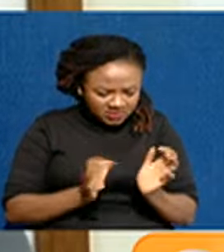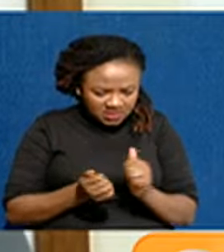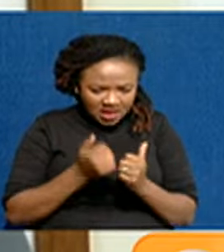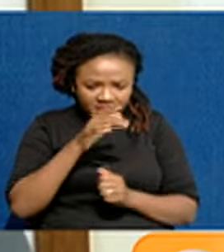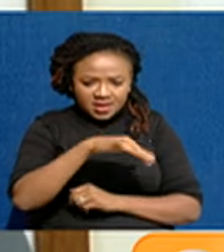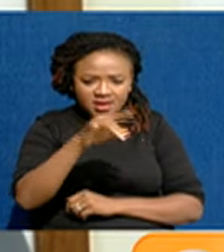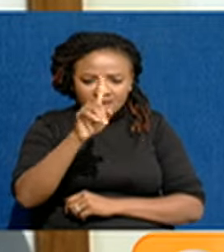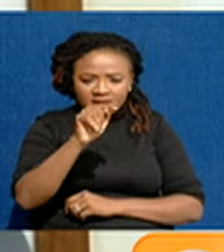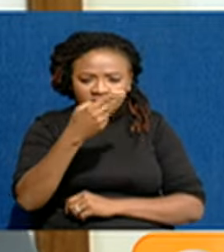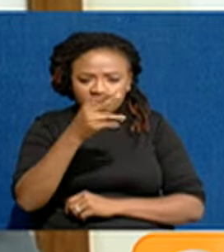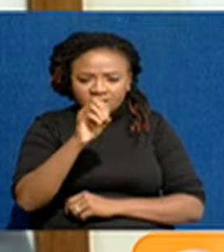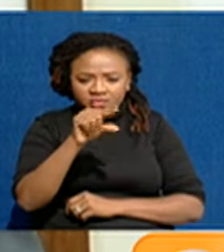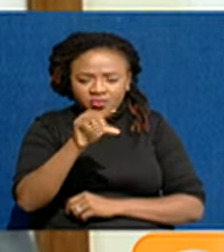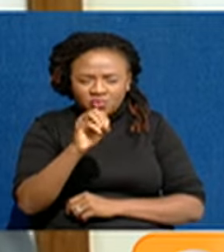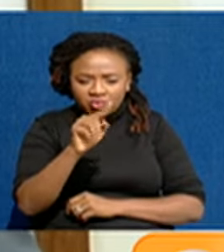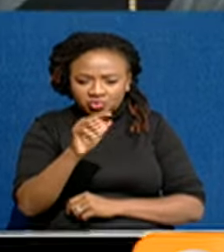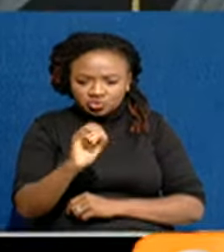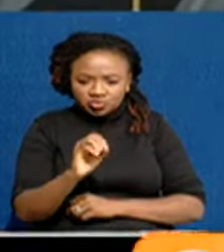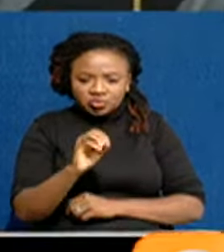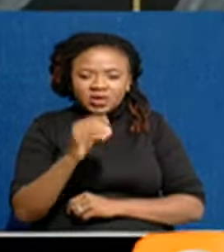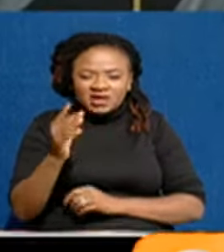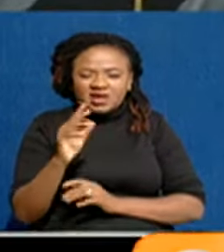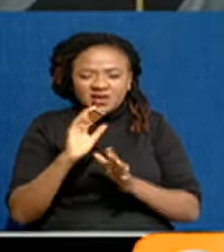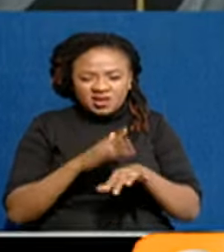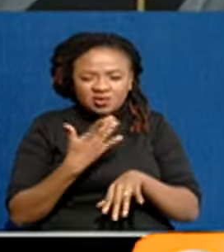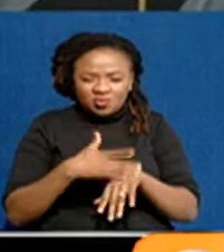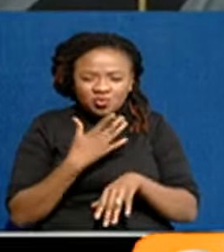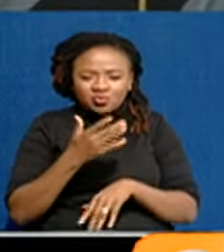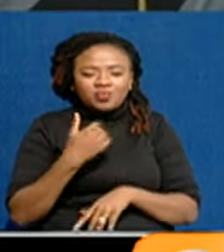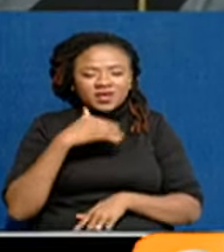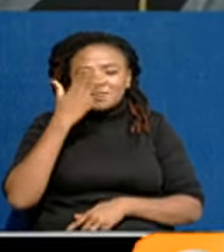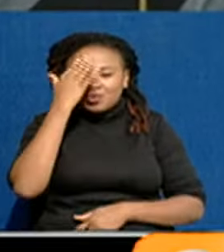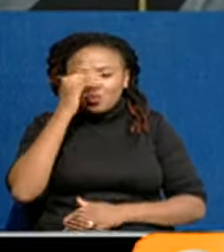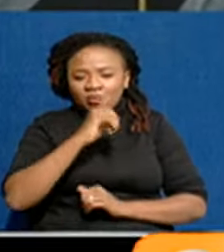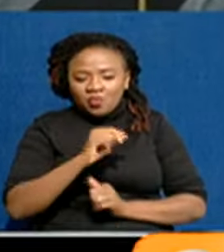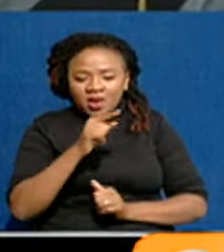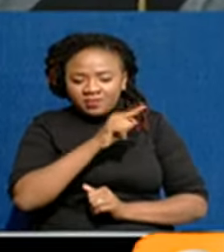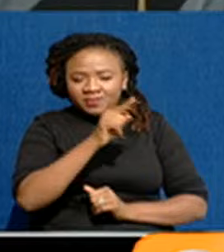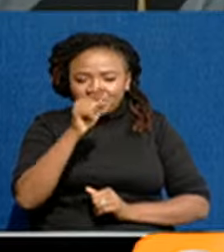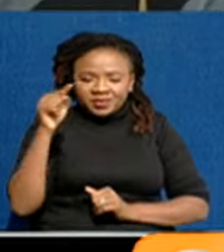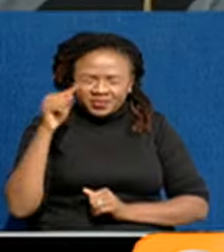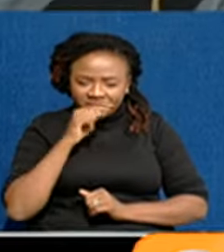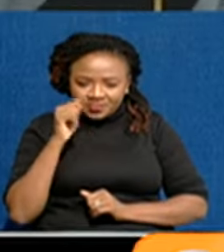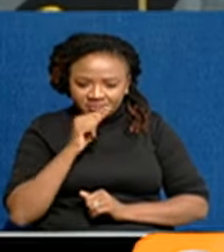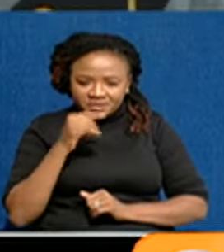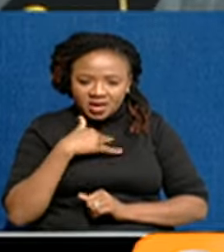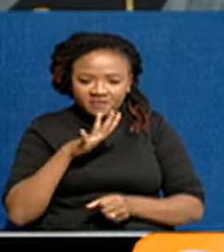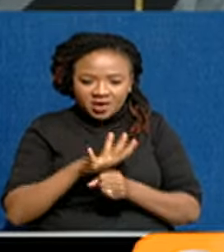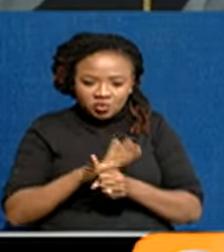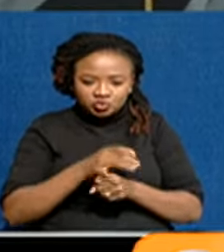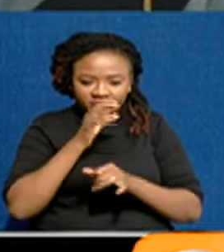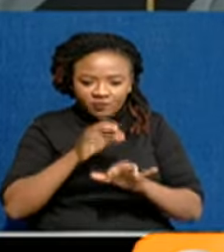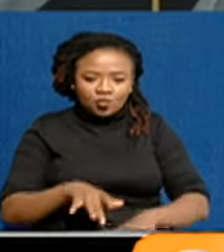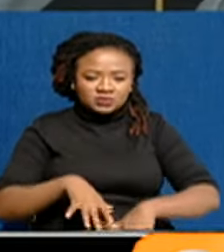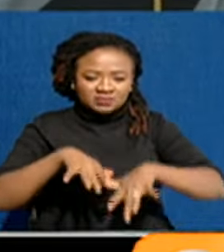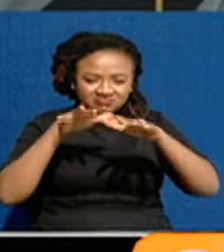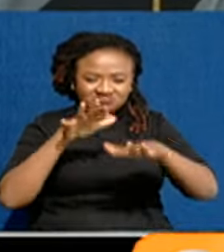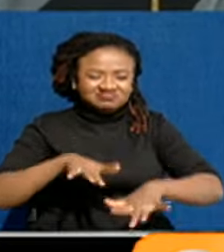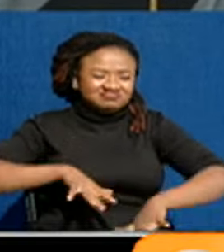in Dhogoto in Kikuyu. So there are places that are known very well that give in to a lot of water, because